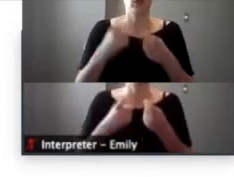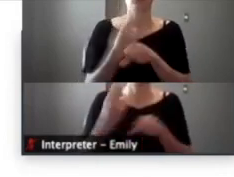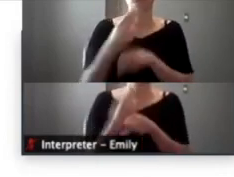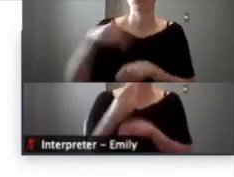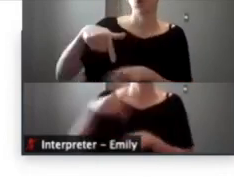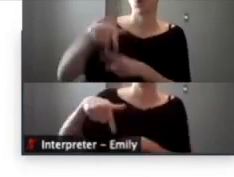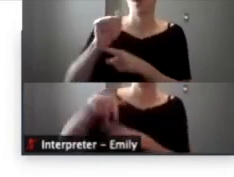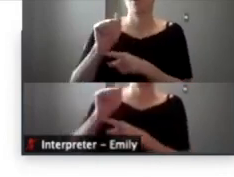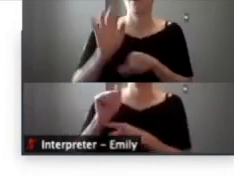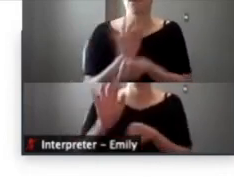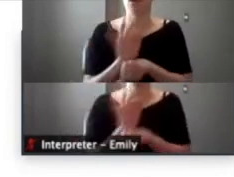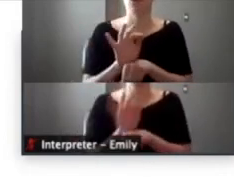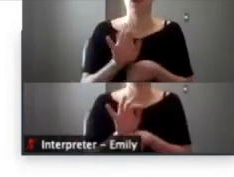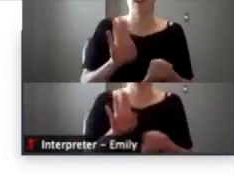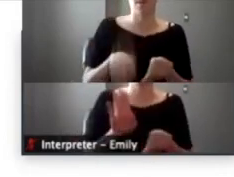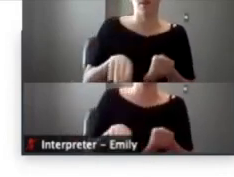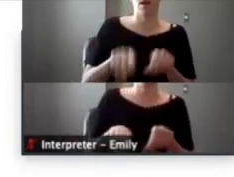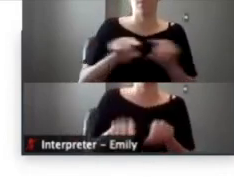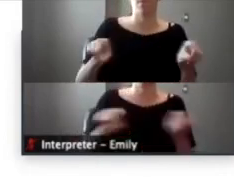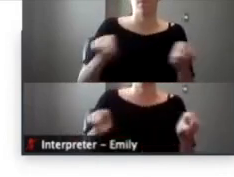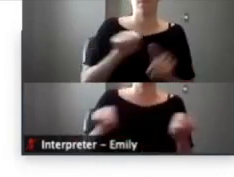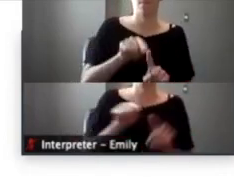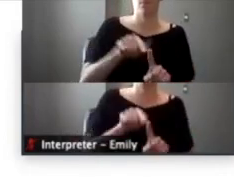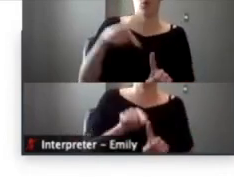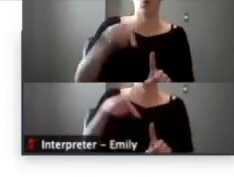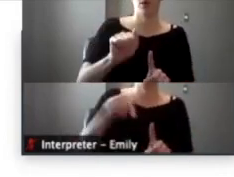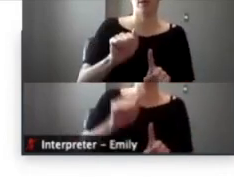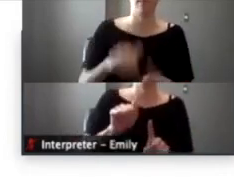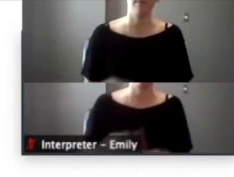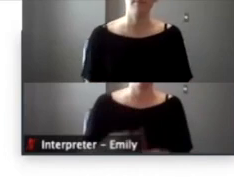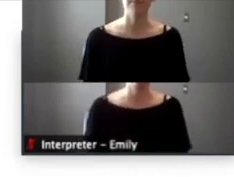the bottom of your Zoom screen.